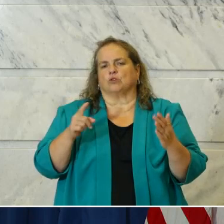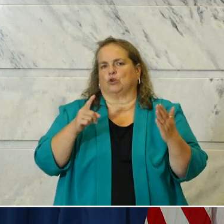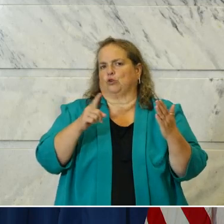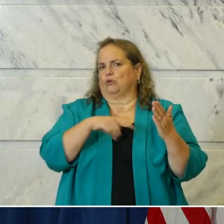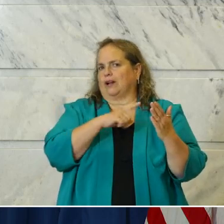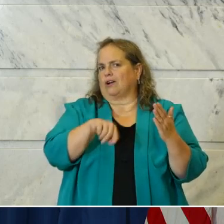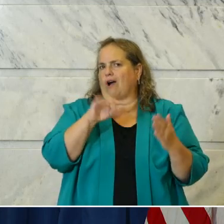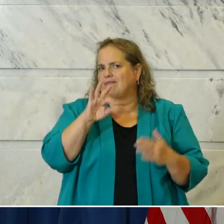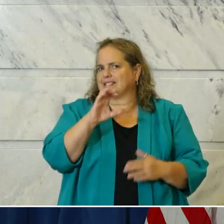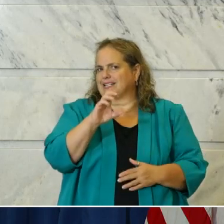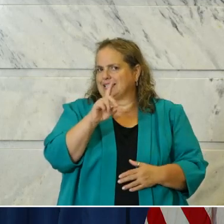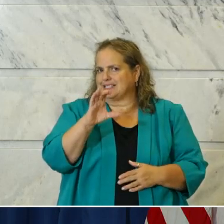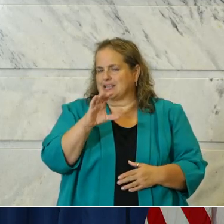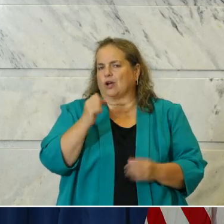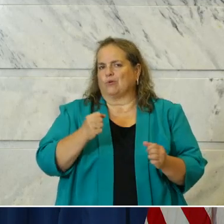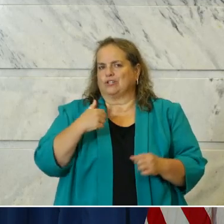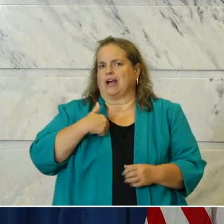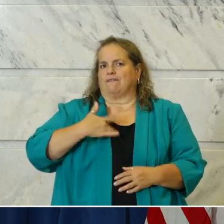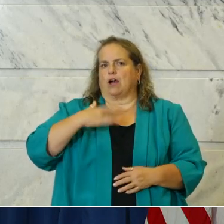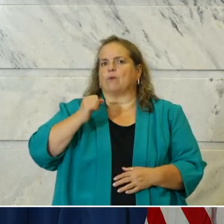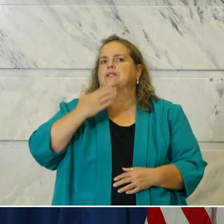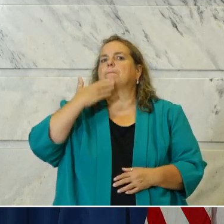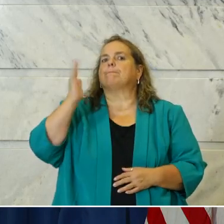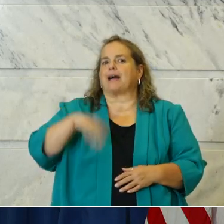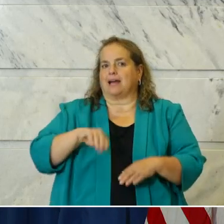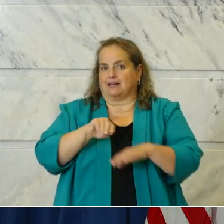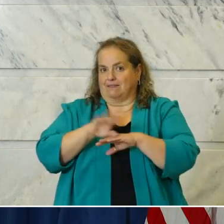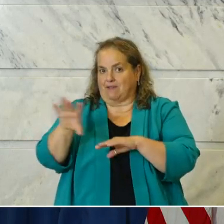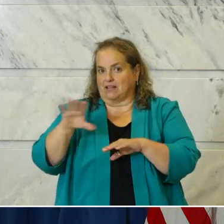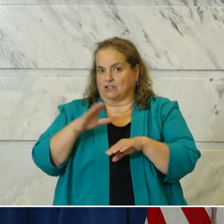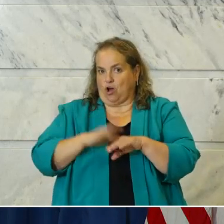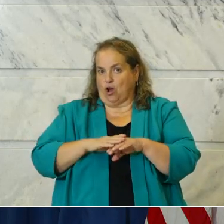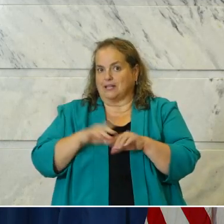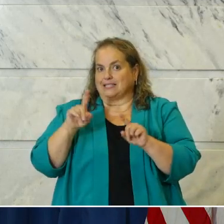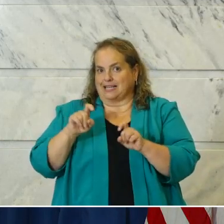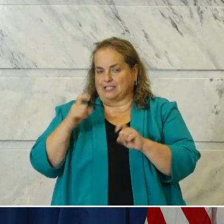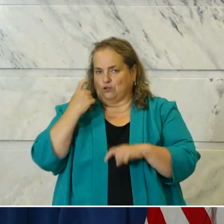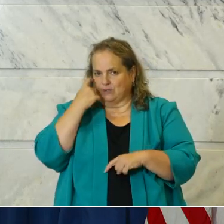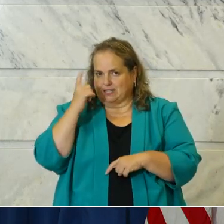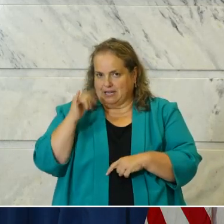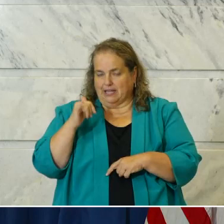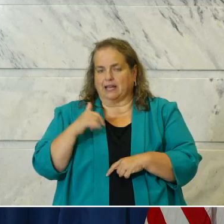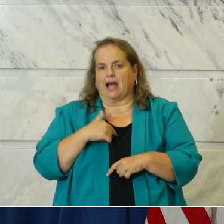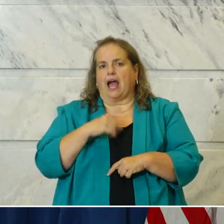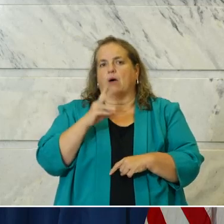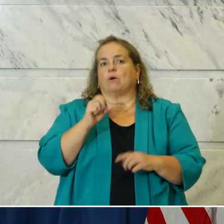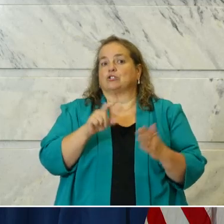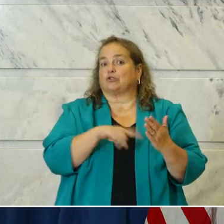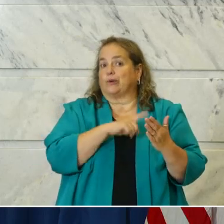really bad advice on testing recently, and they had good advice up to that. I was critical on